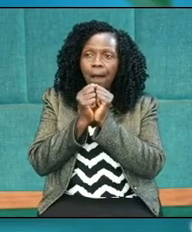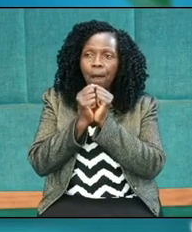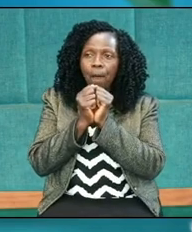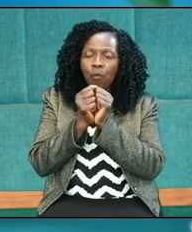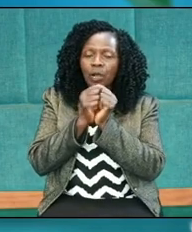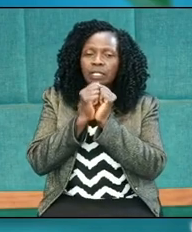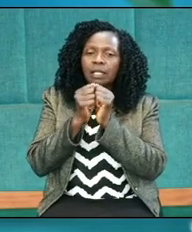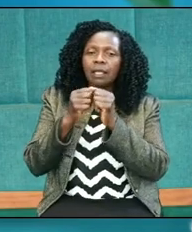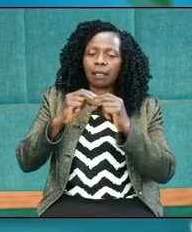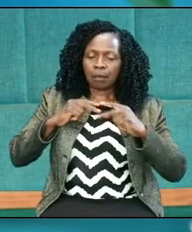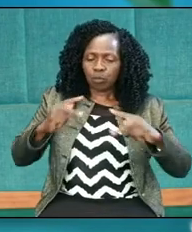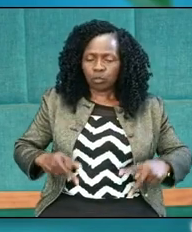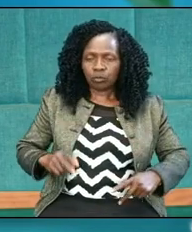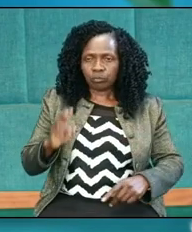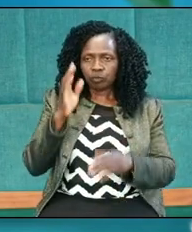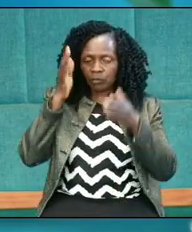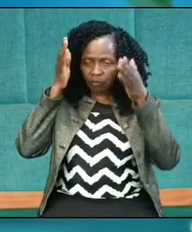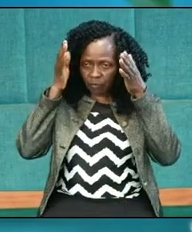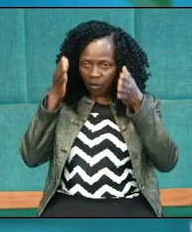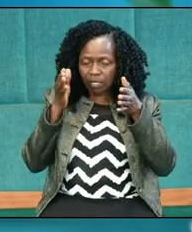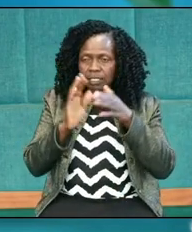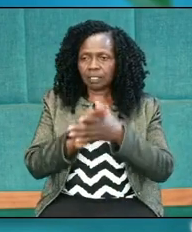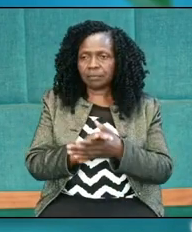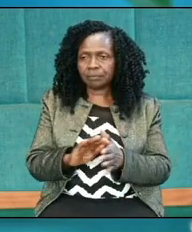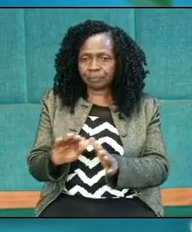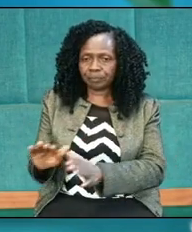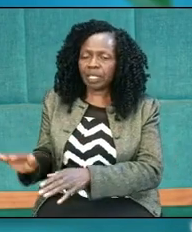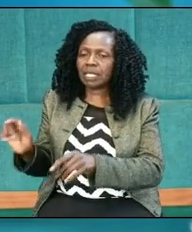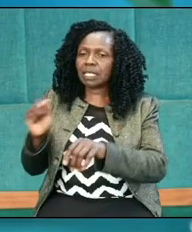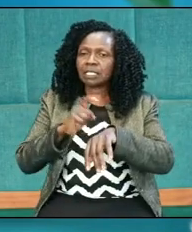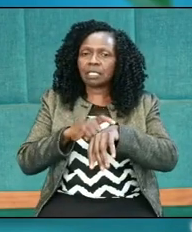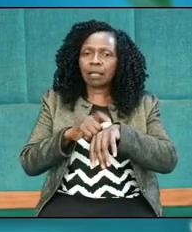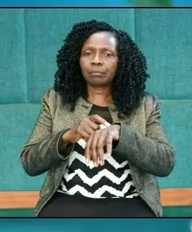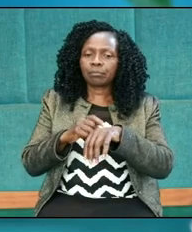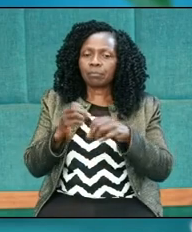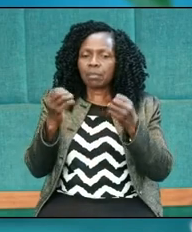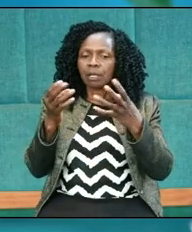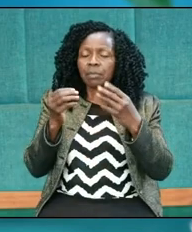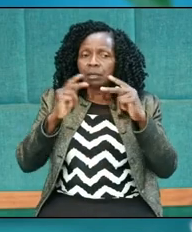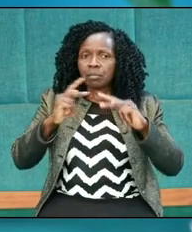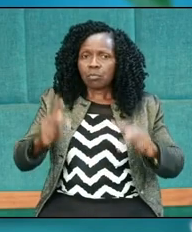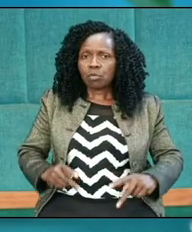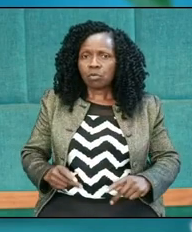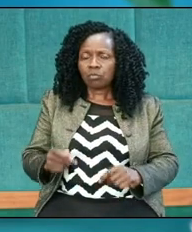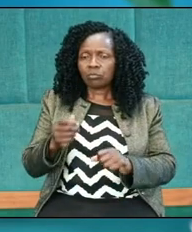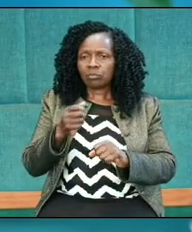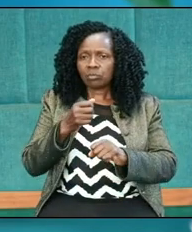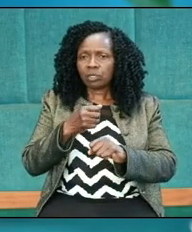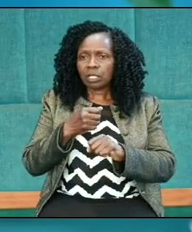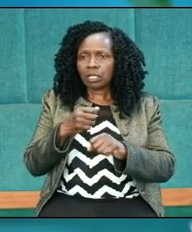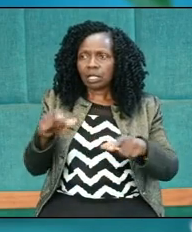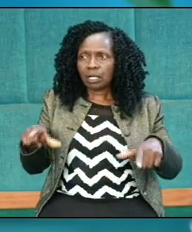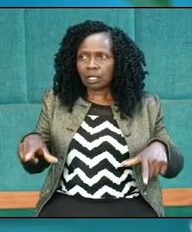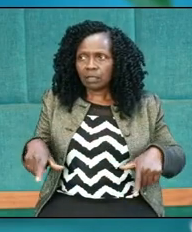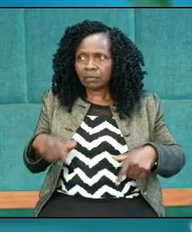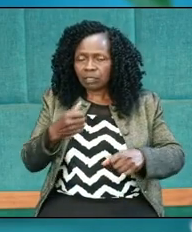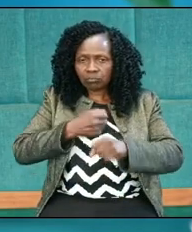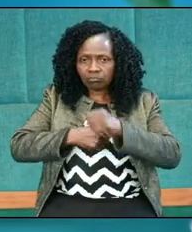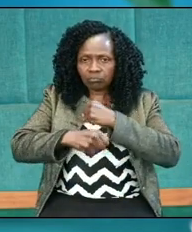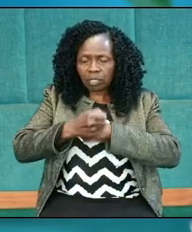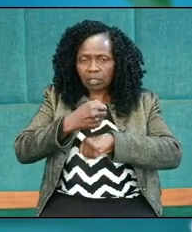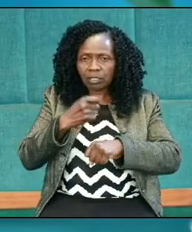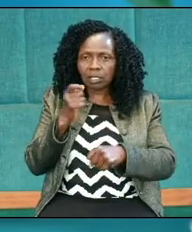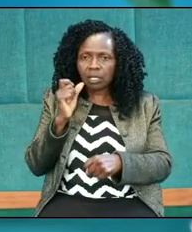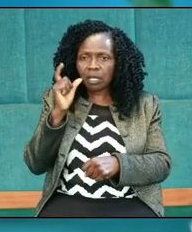body that we are looking. At that time, most of the people did not actually die because of AIDS. They did not live to actually develop the